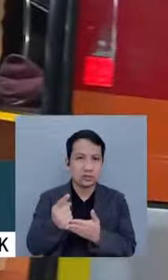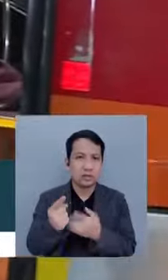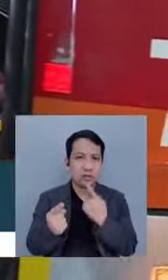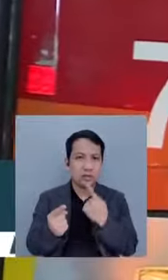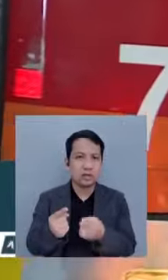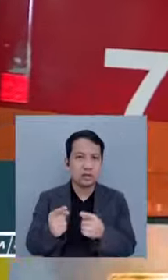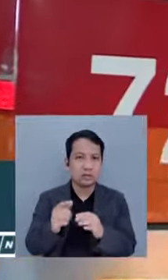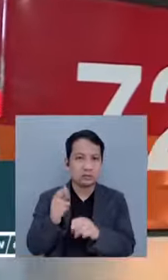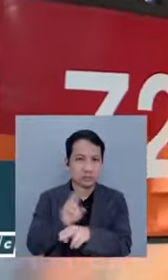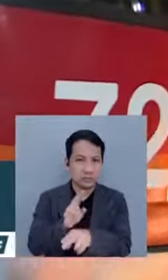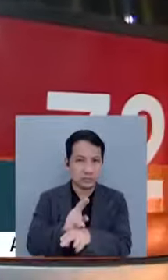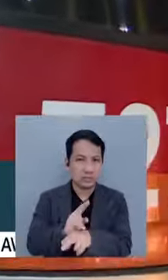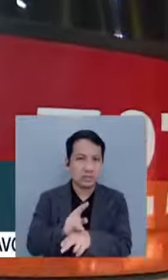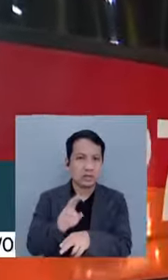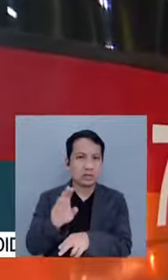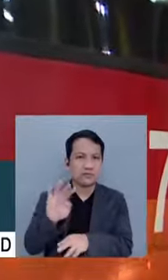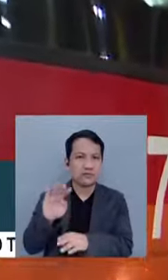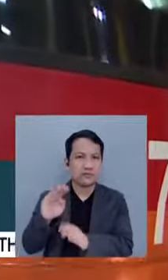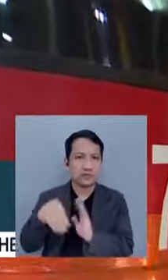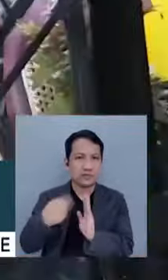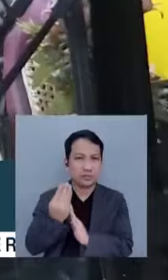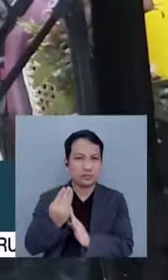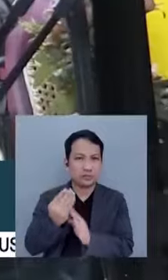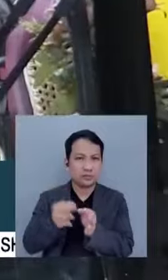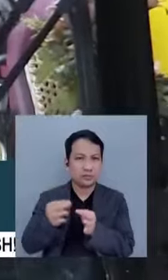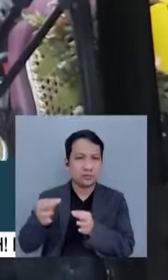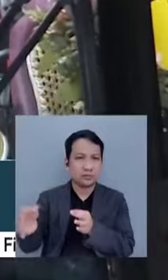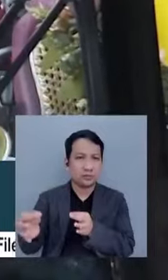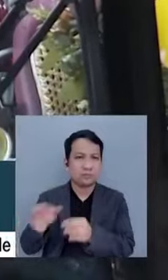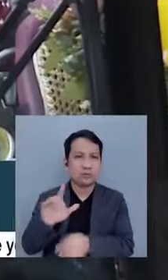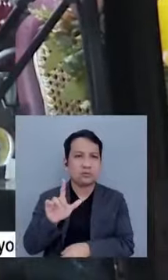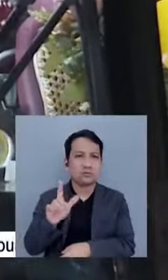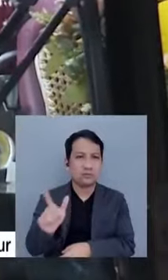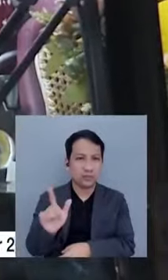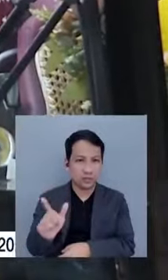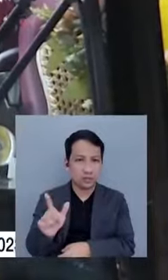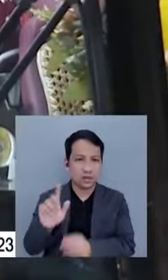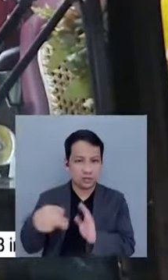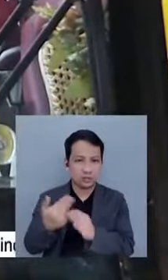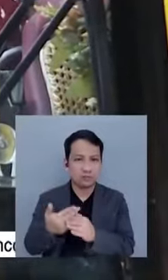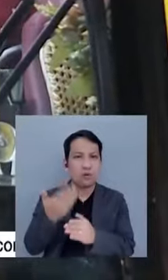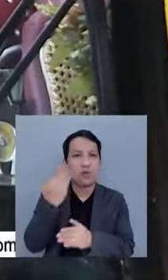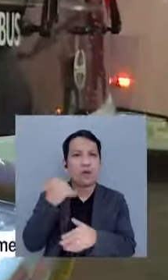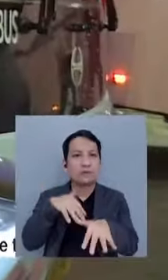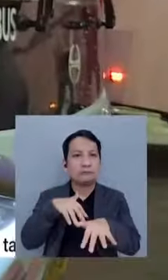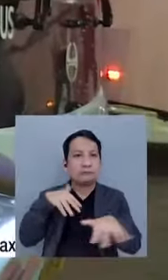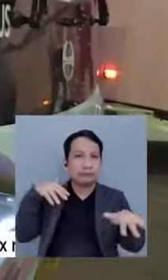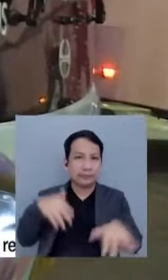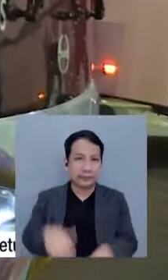usual 14-hour travel was extended to 20 hours due to traffic congestion.